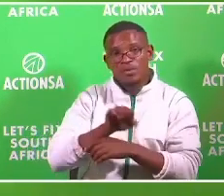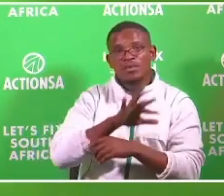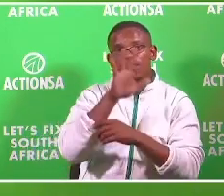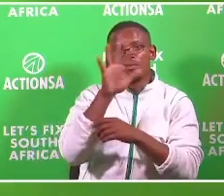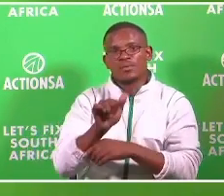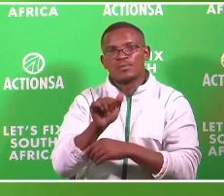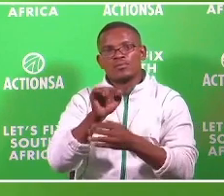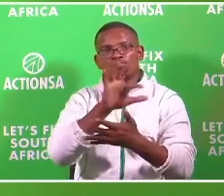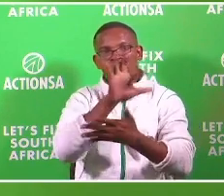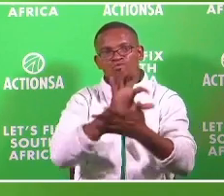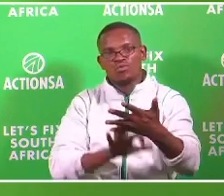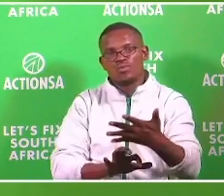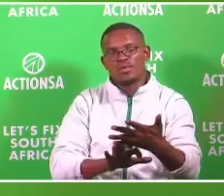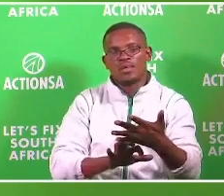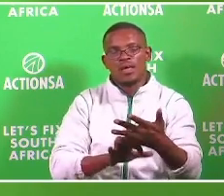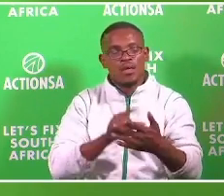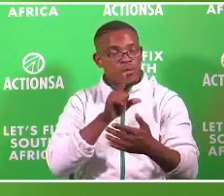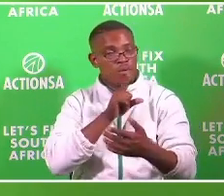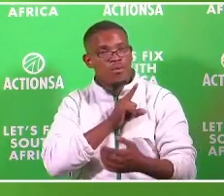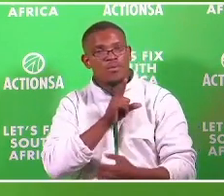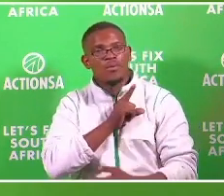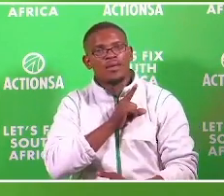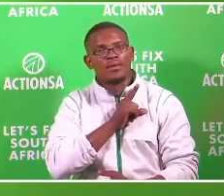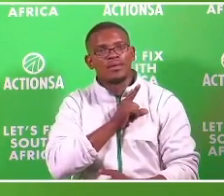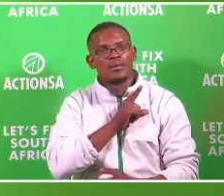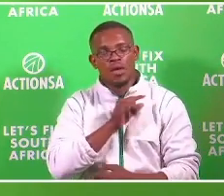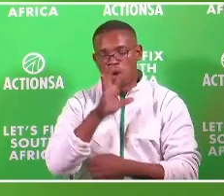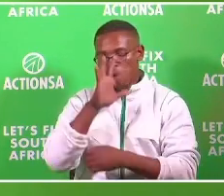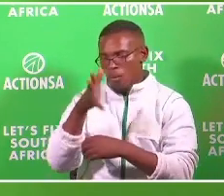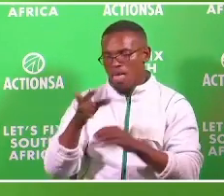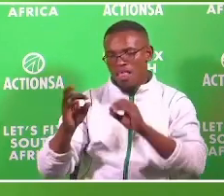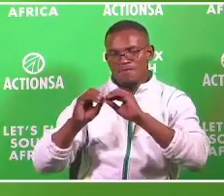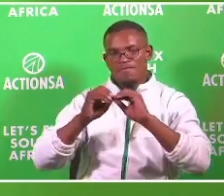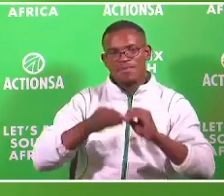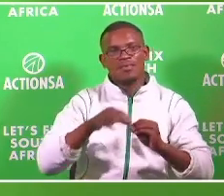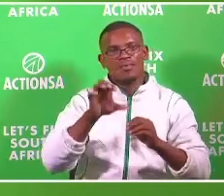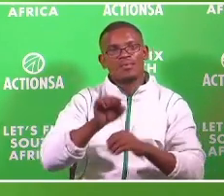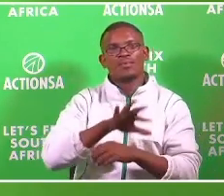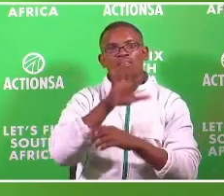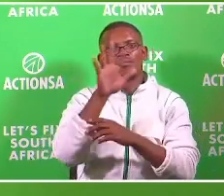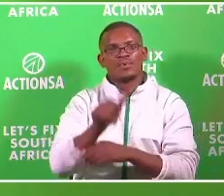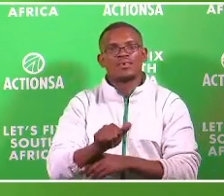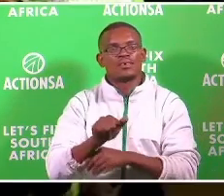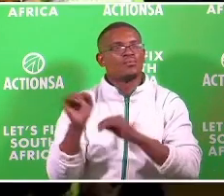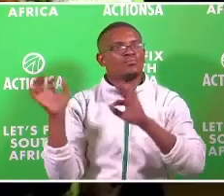story, because we will fix South Africa.